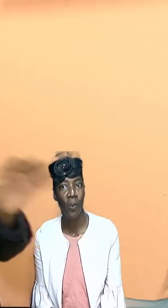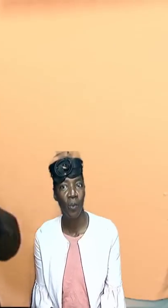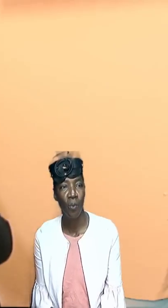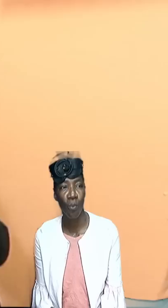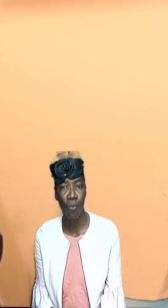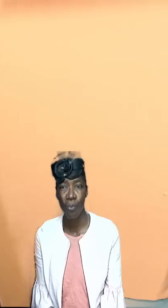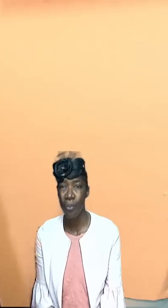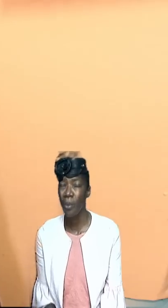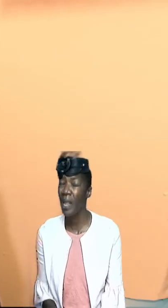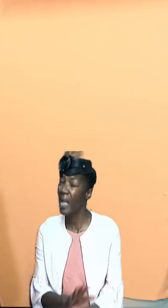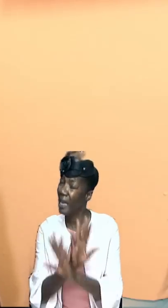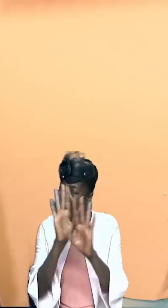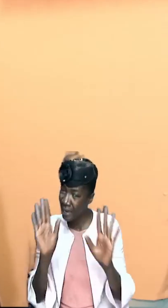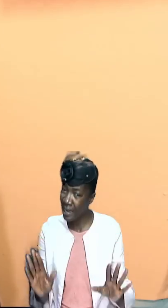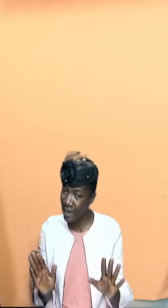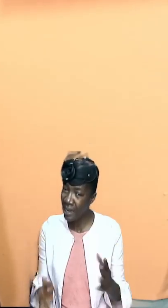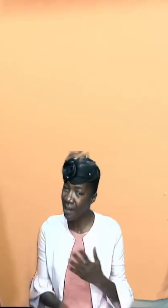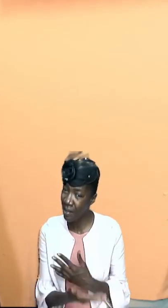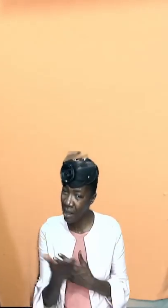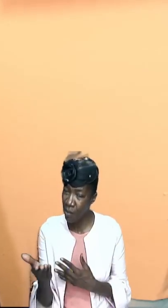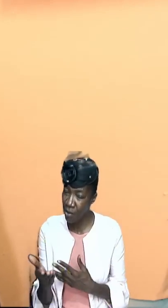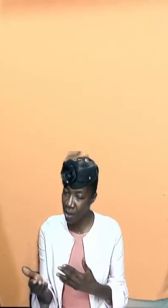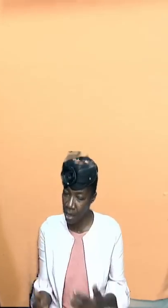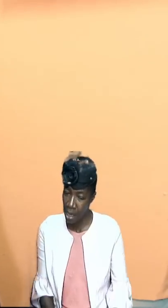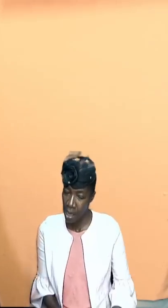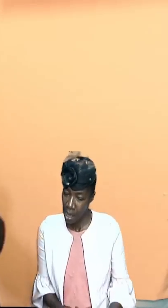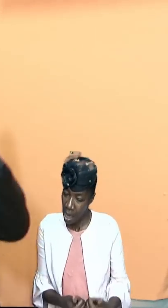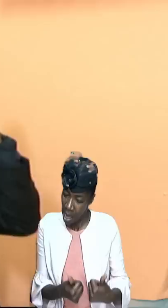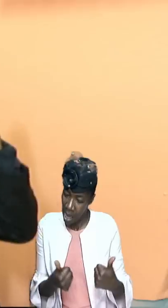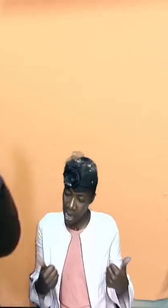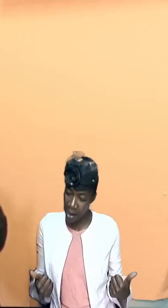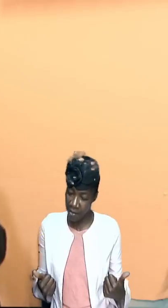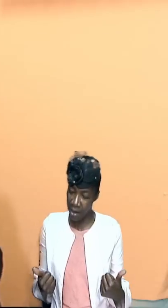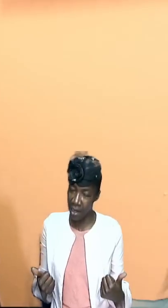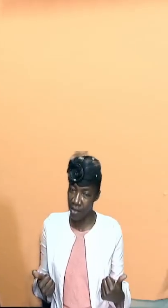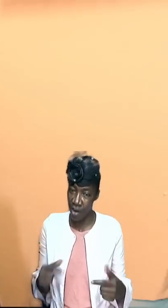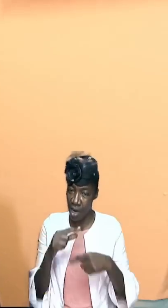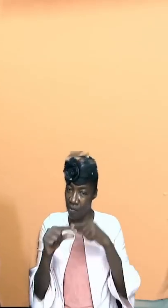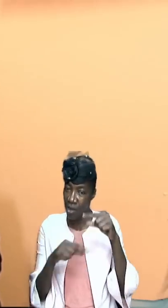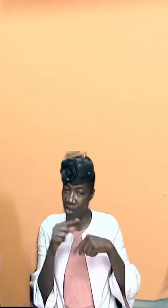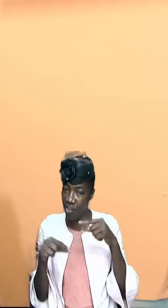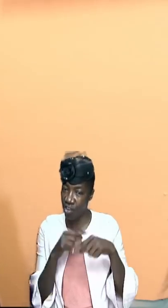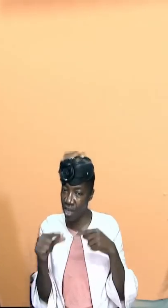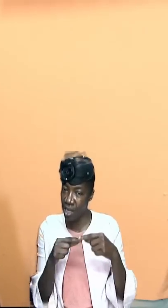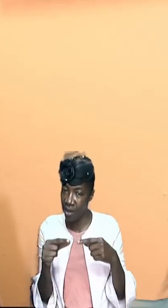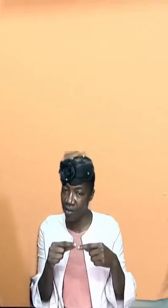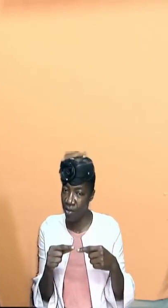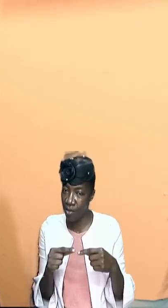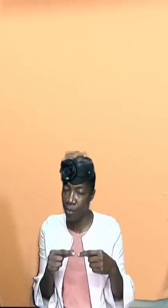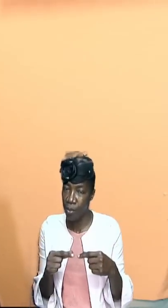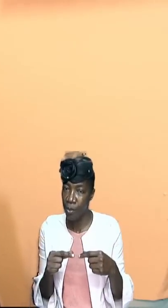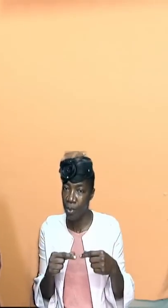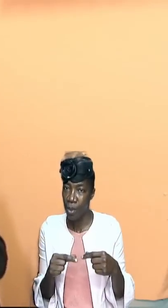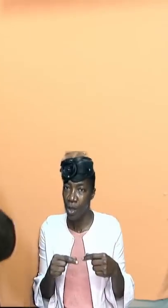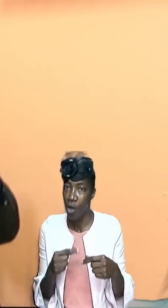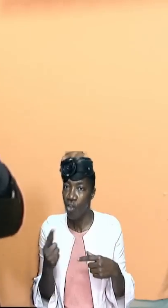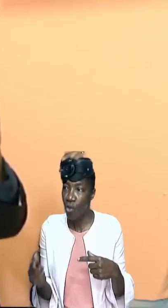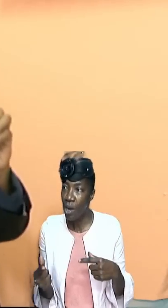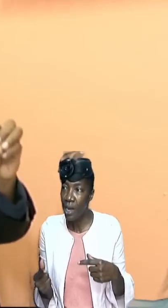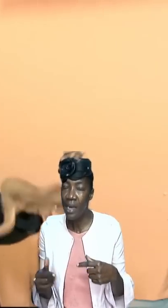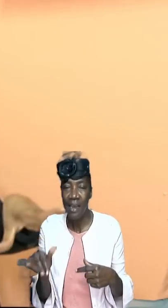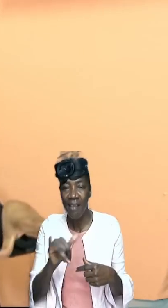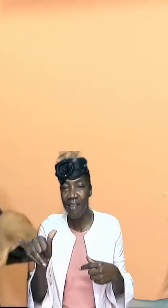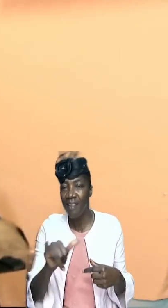alike. Clearly, there was an isolation of the genes, just like what happened with the dog, so that the poodles look like poodle